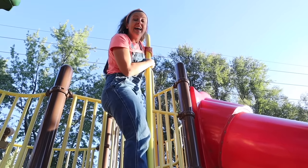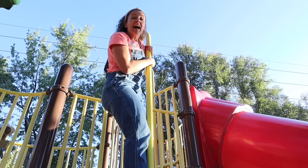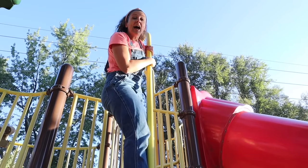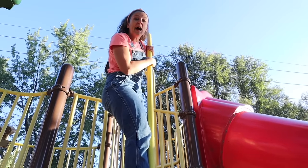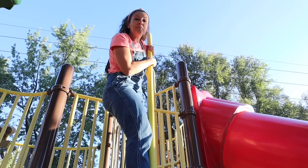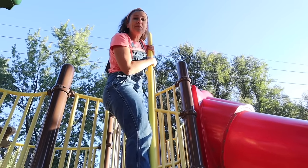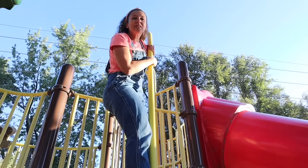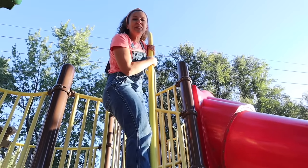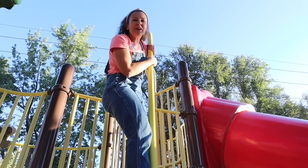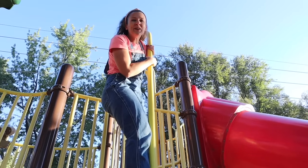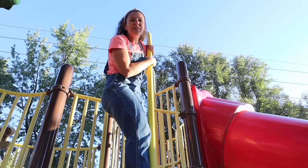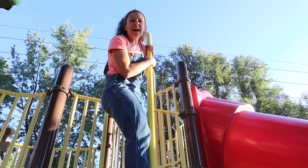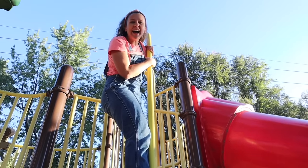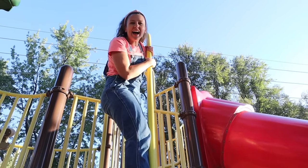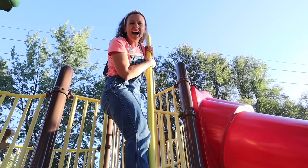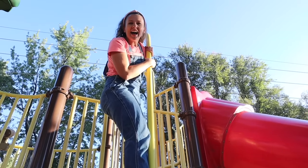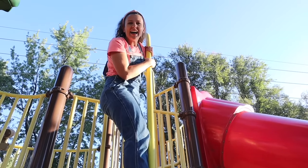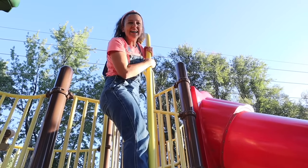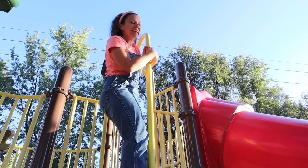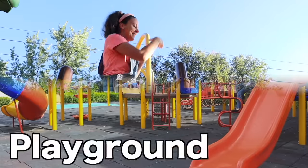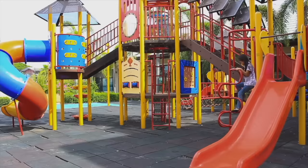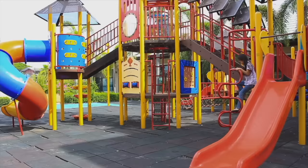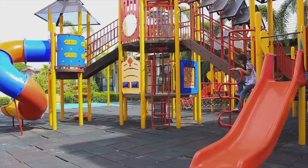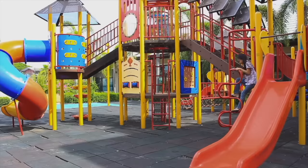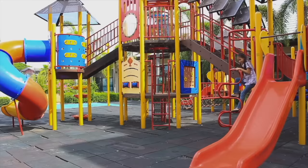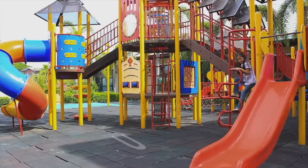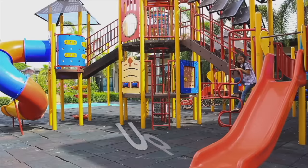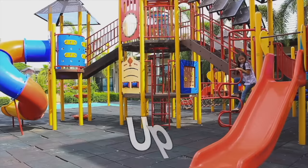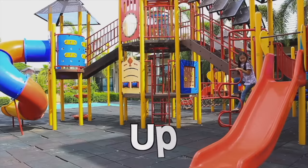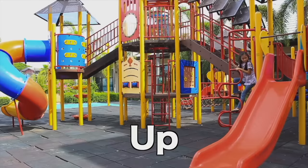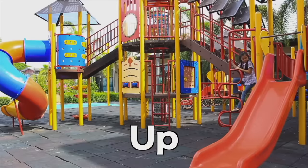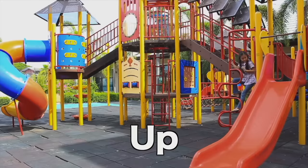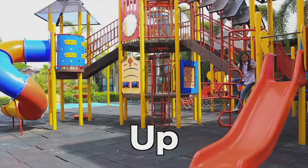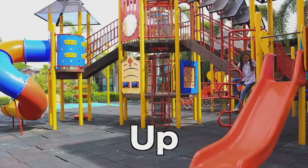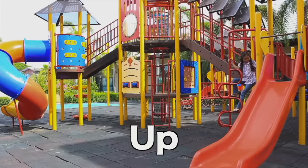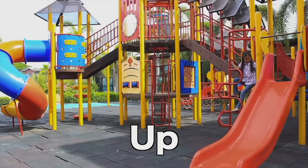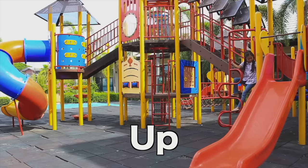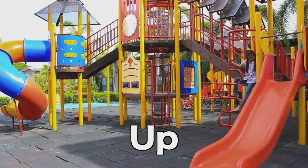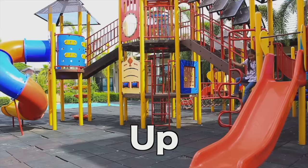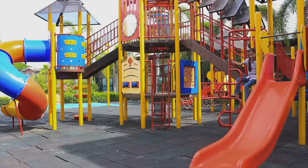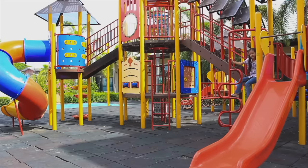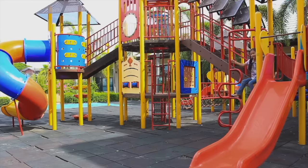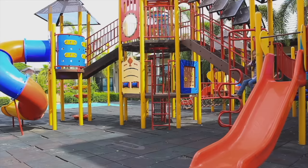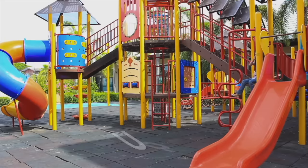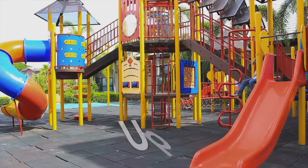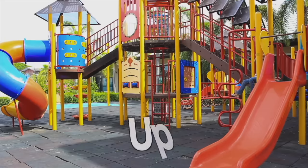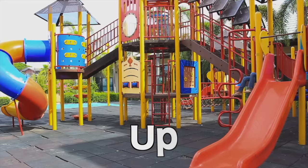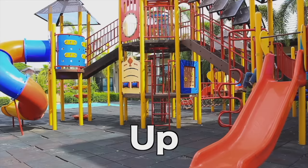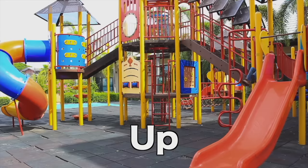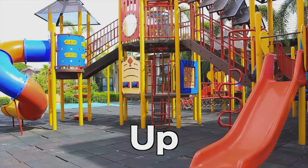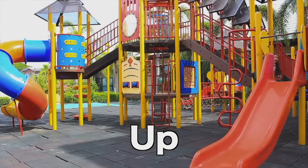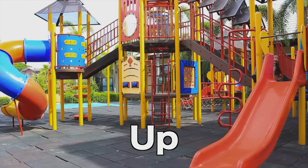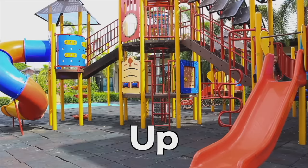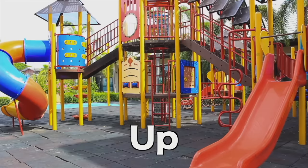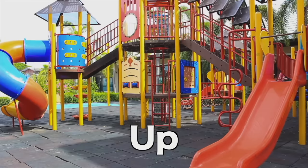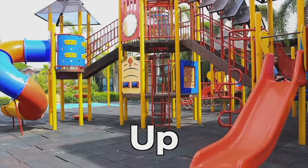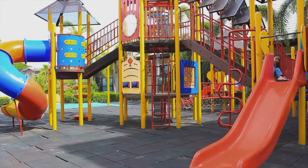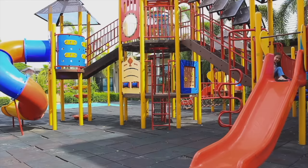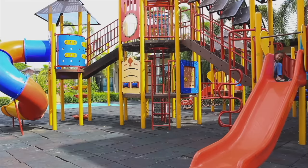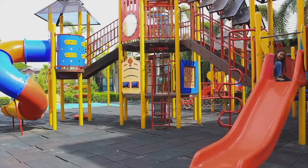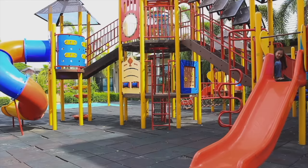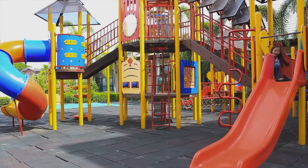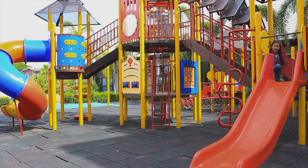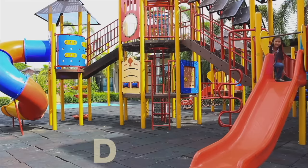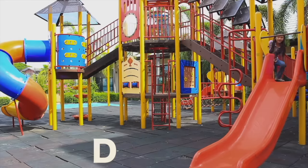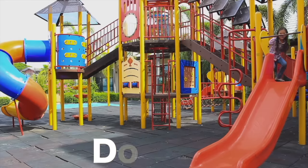high. Up so high. Going up. The little girl's going up. Now